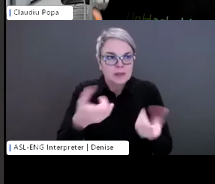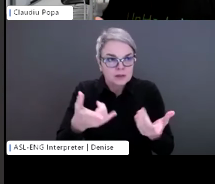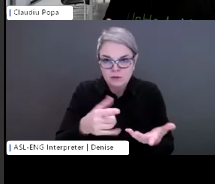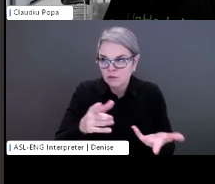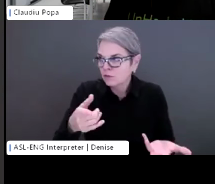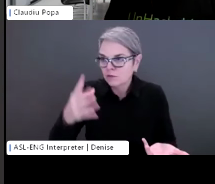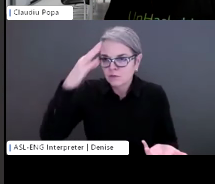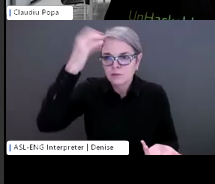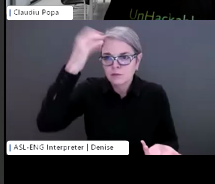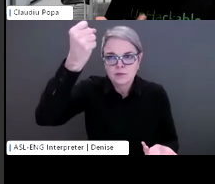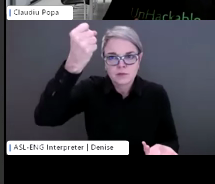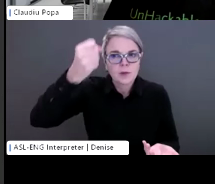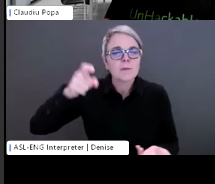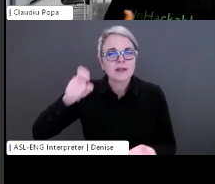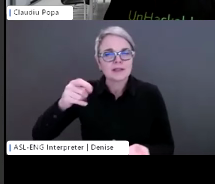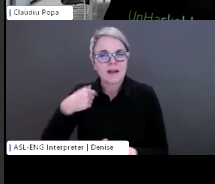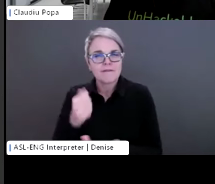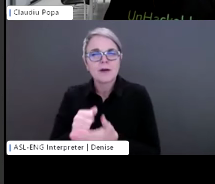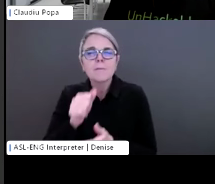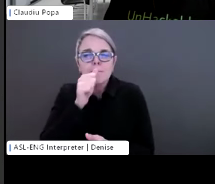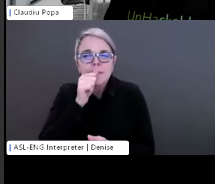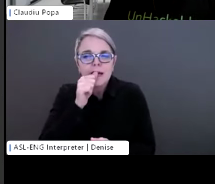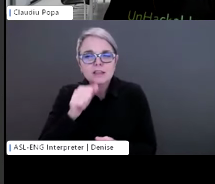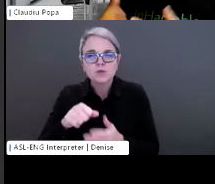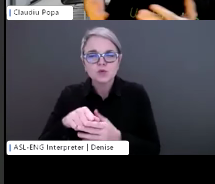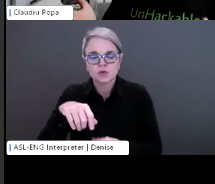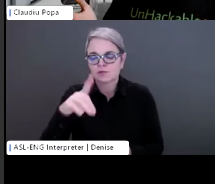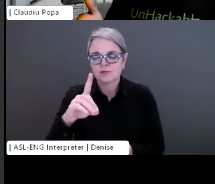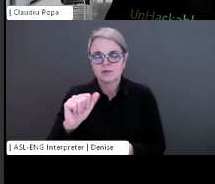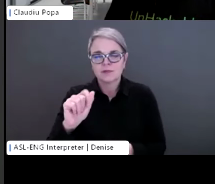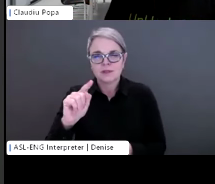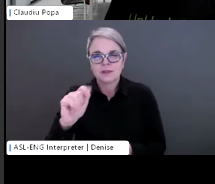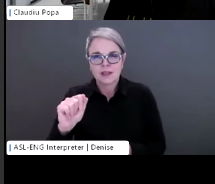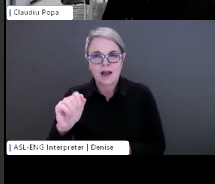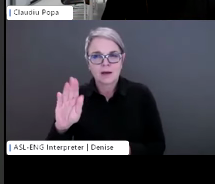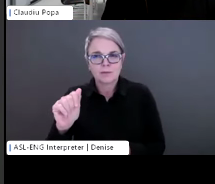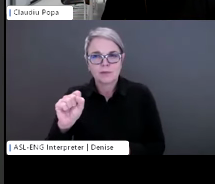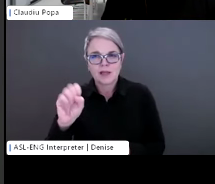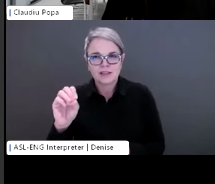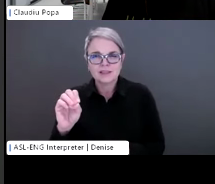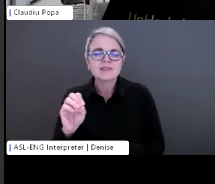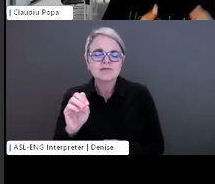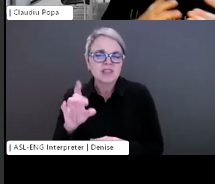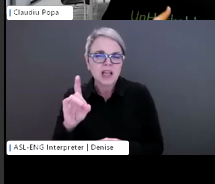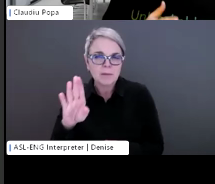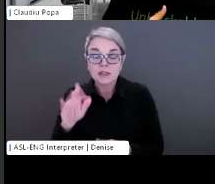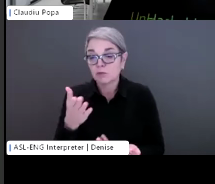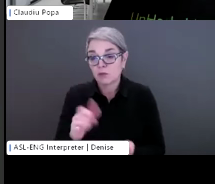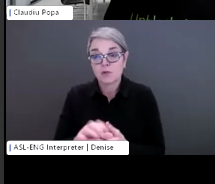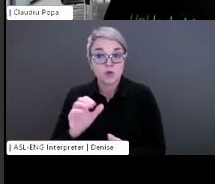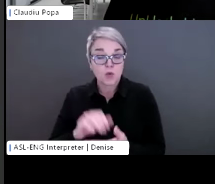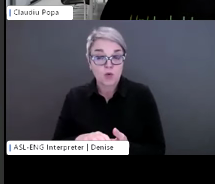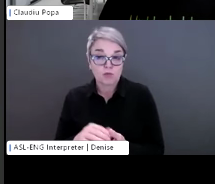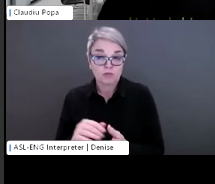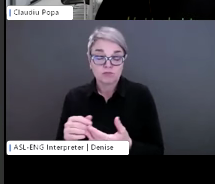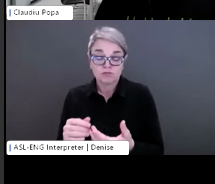A password database is the kind of thing that might come with your Apple iPhone, for example, and there might be